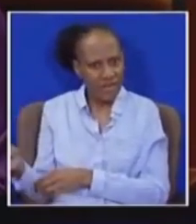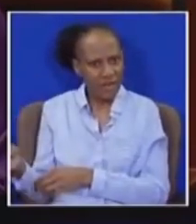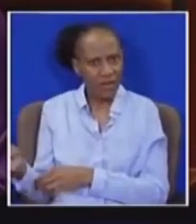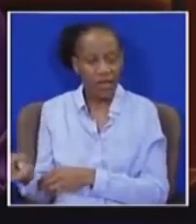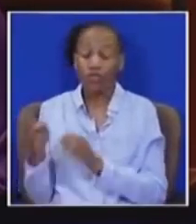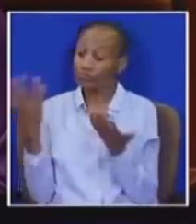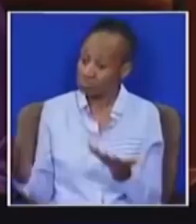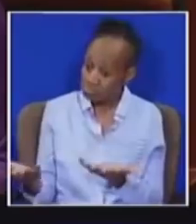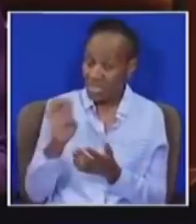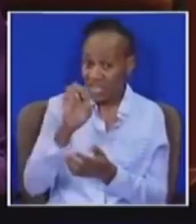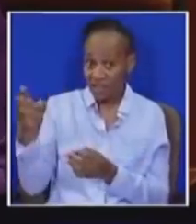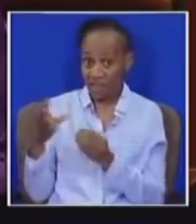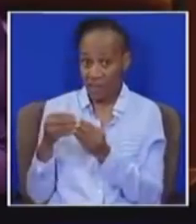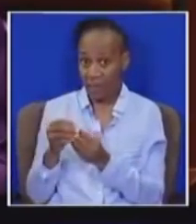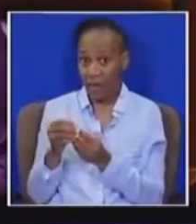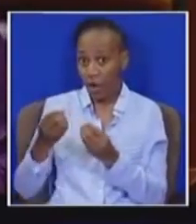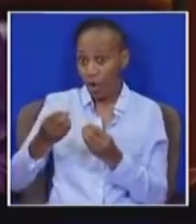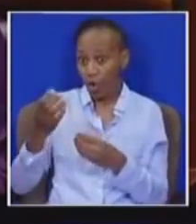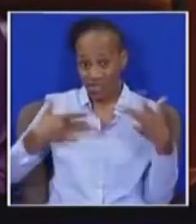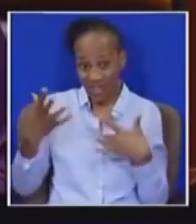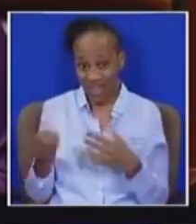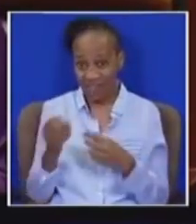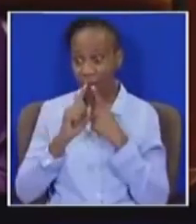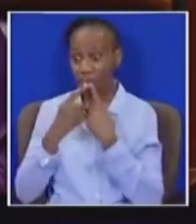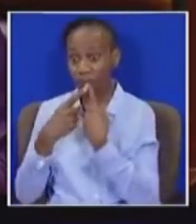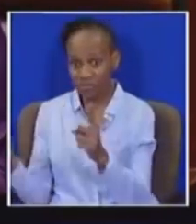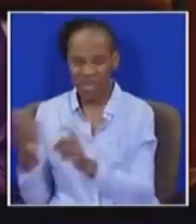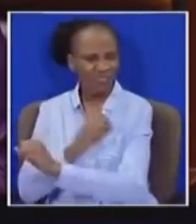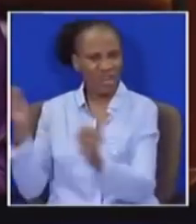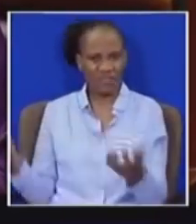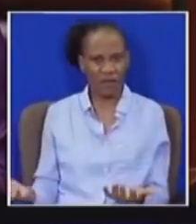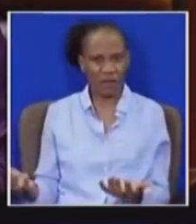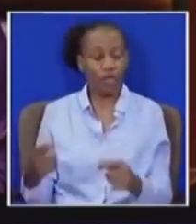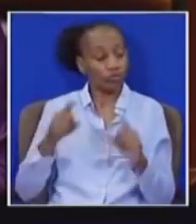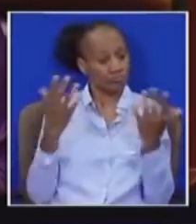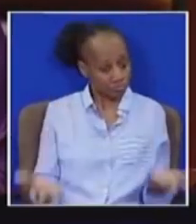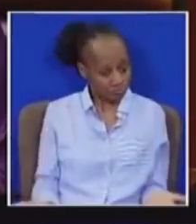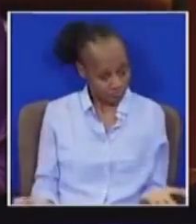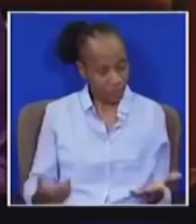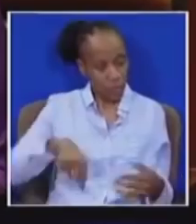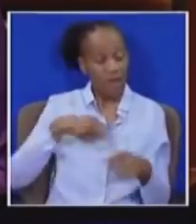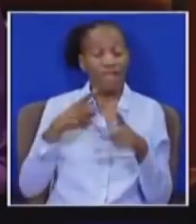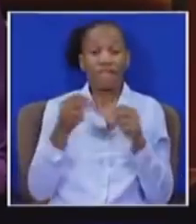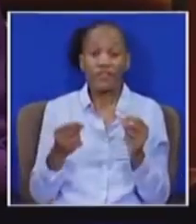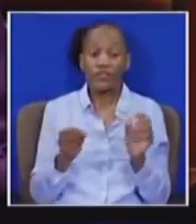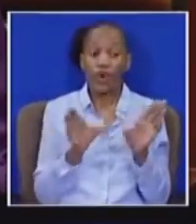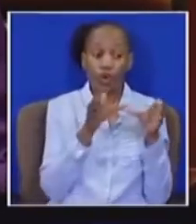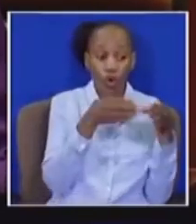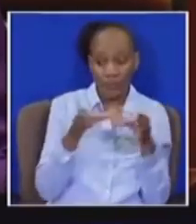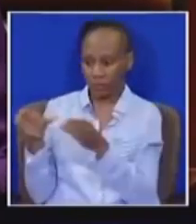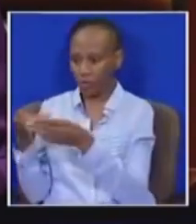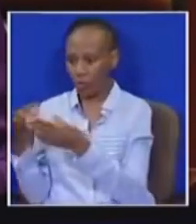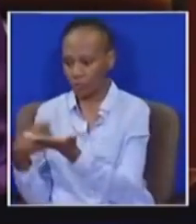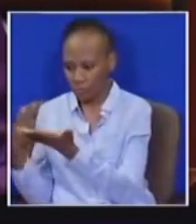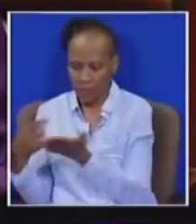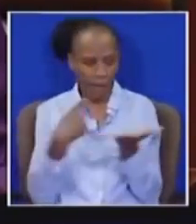your representatives. And so it has been agreed in the structures of the Joint Program Committee and